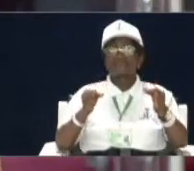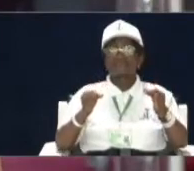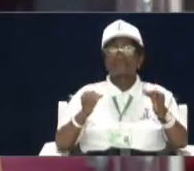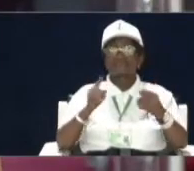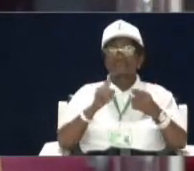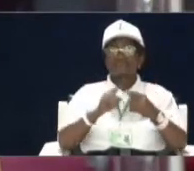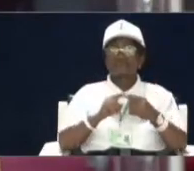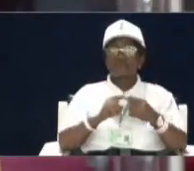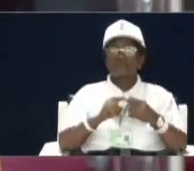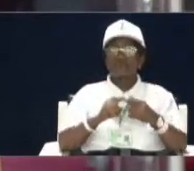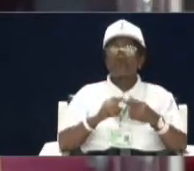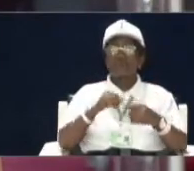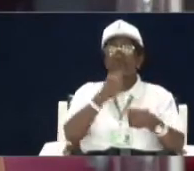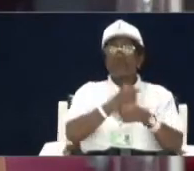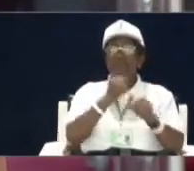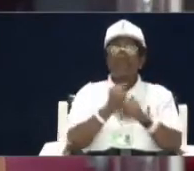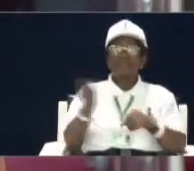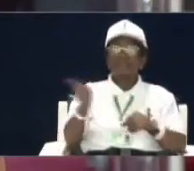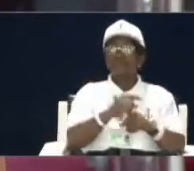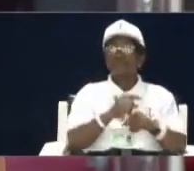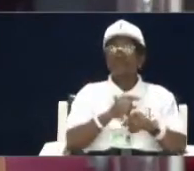to cause you to make progress,